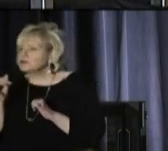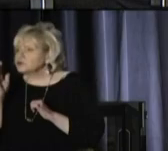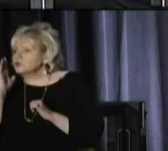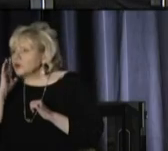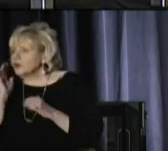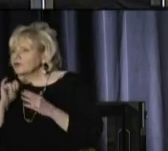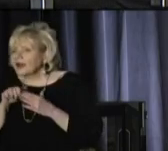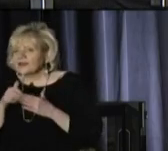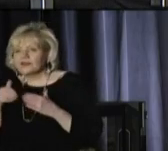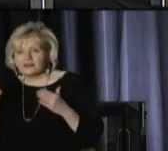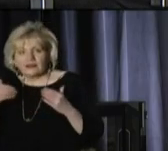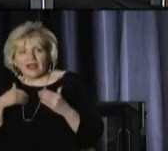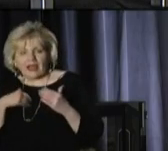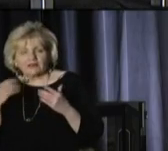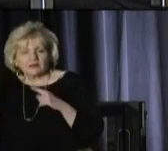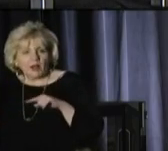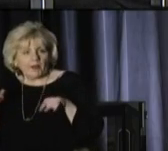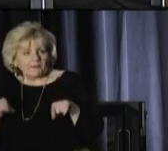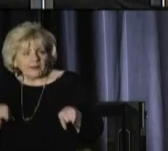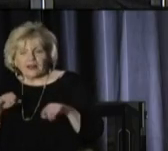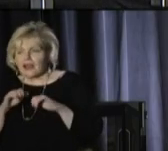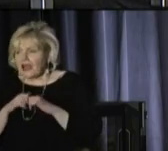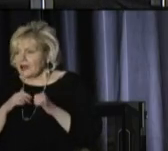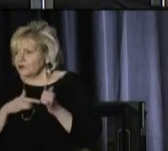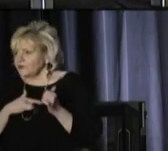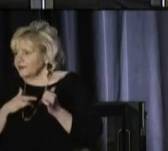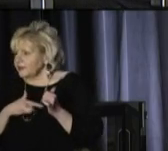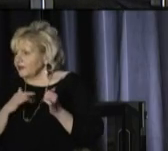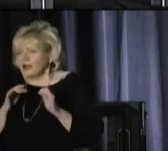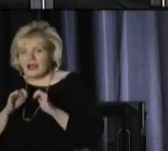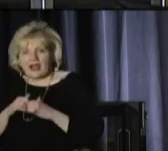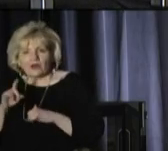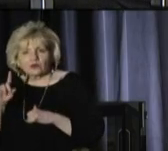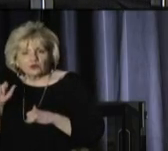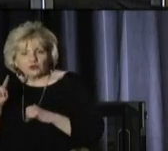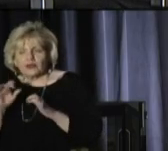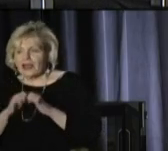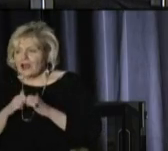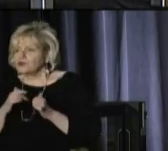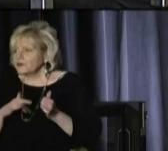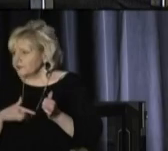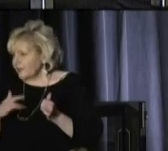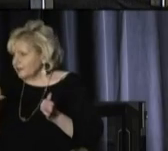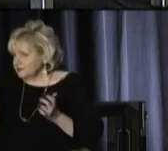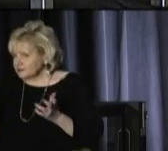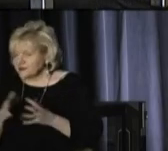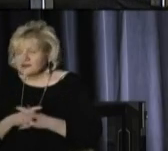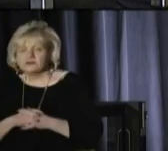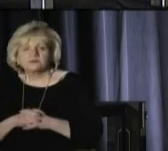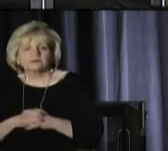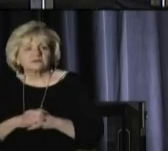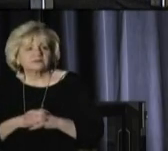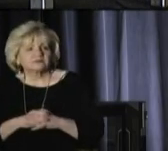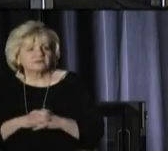the thing had come? How did you feel the arrival? Or how do you do it? How do you feel it in an ongoing way?